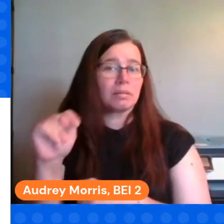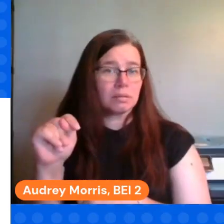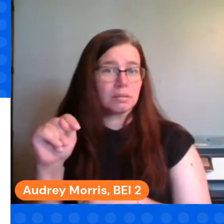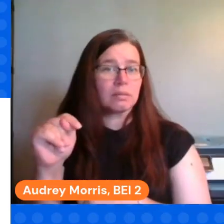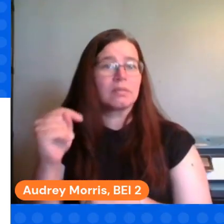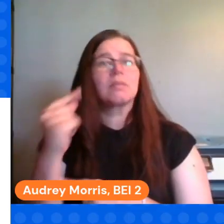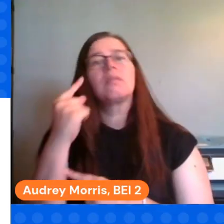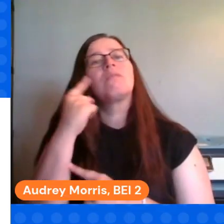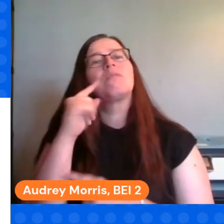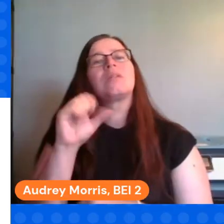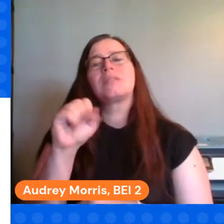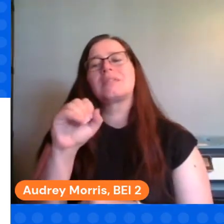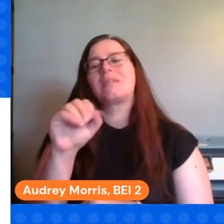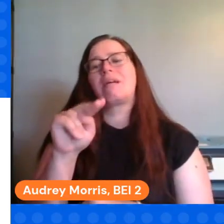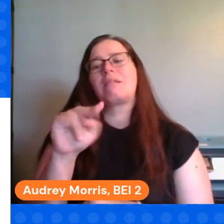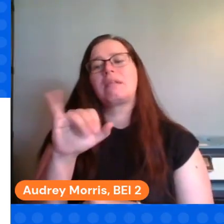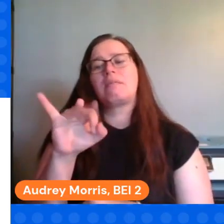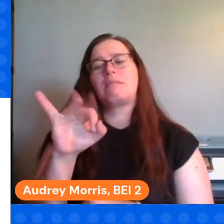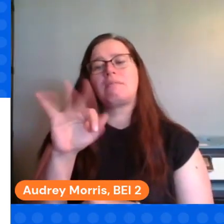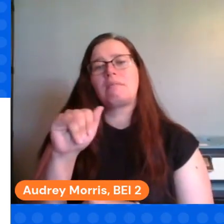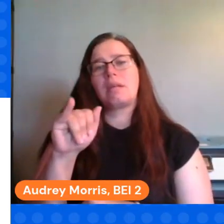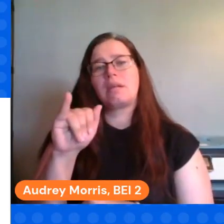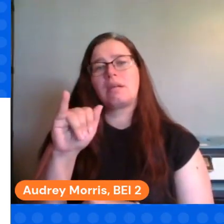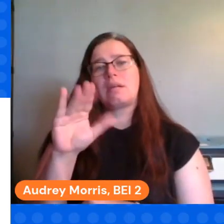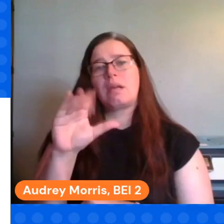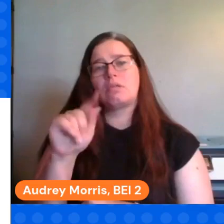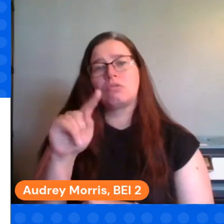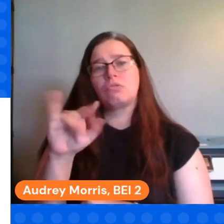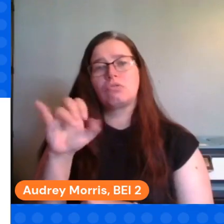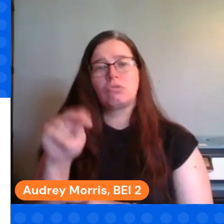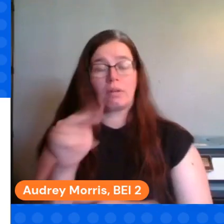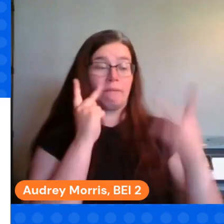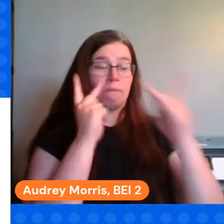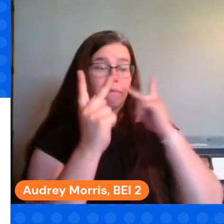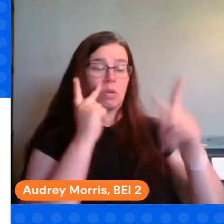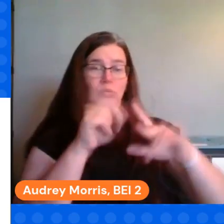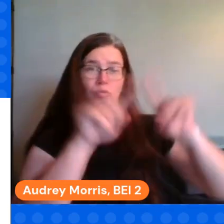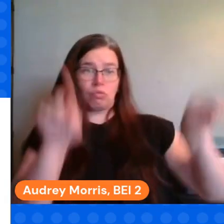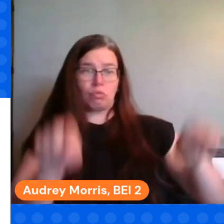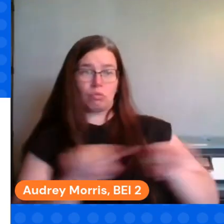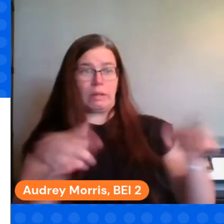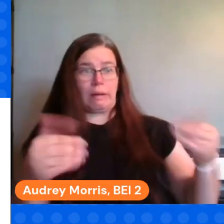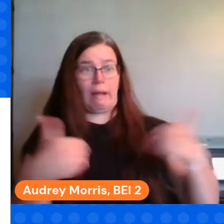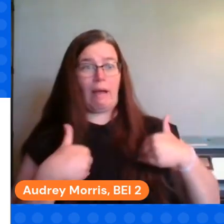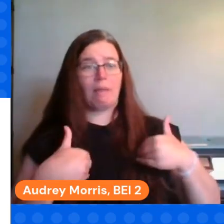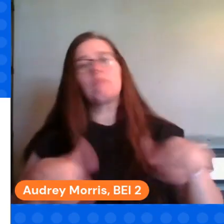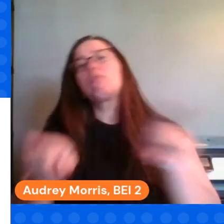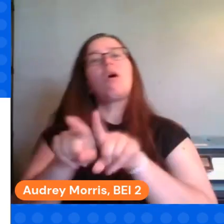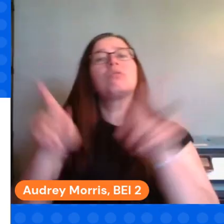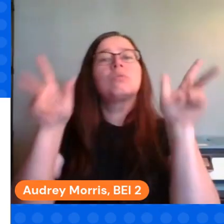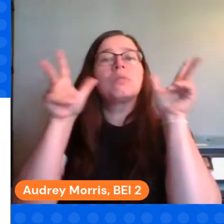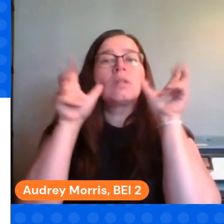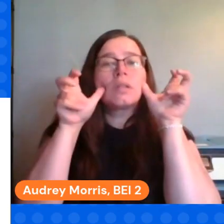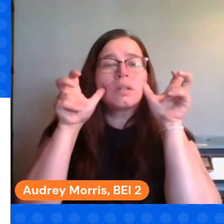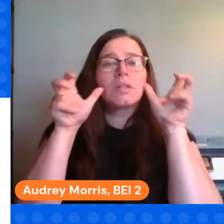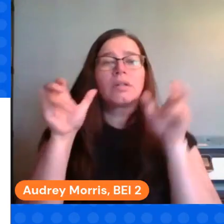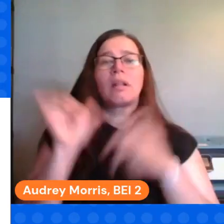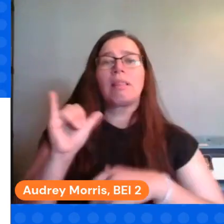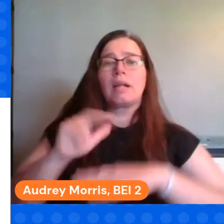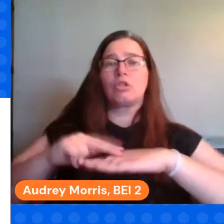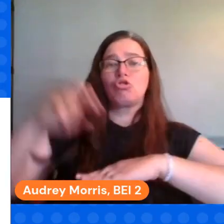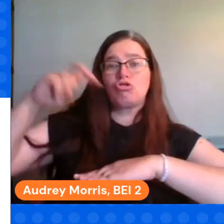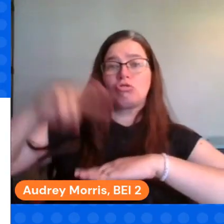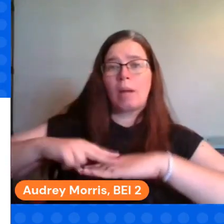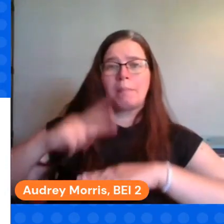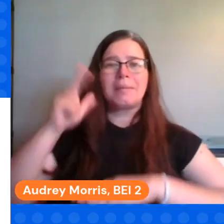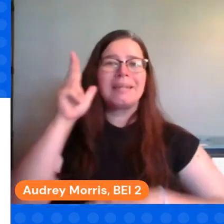So whatever would be visual on the screen, you can also hear. For example, jump, you can hear a boing